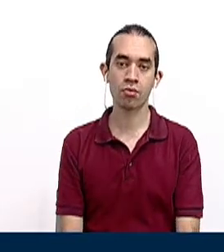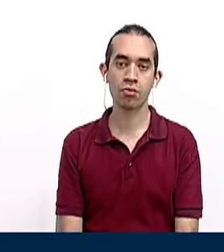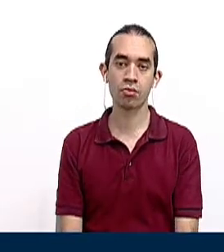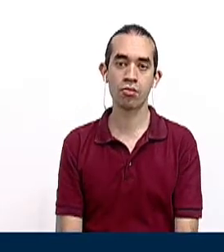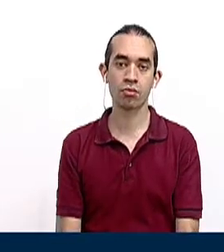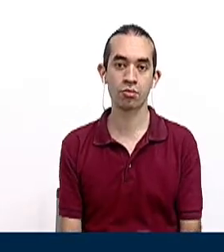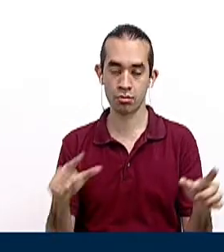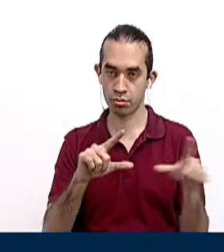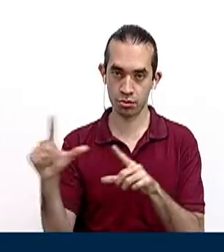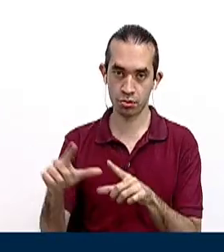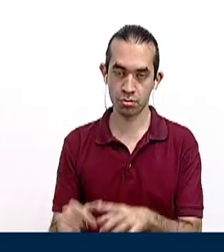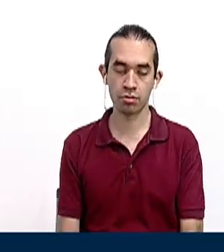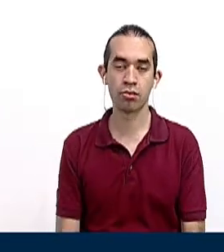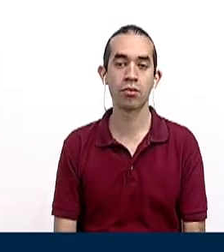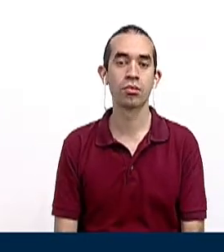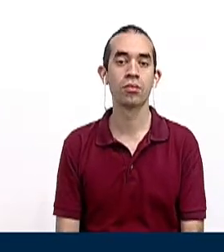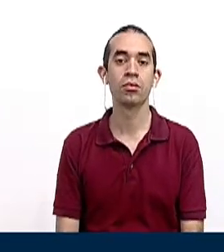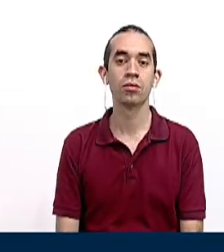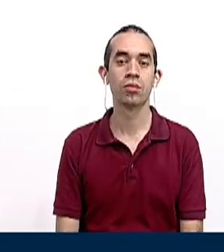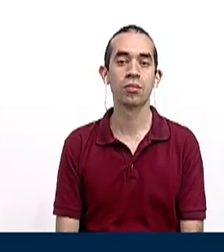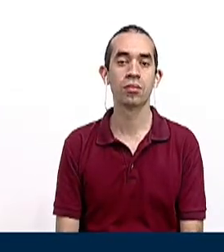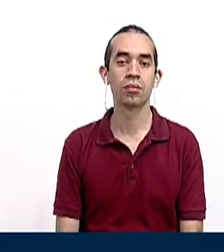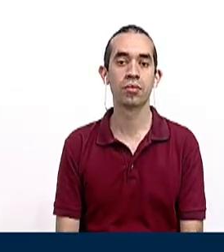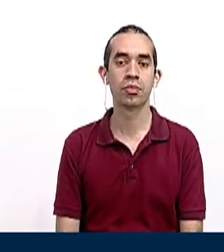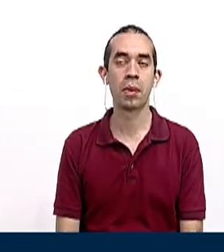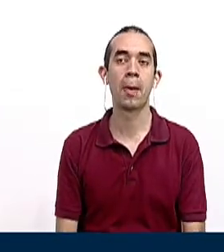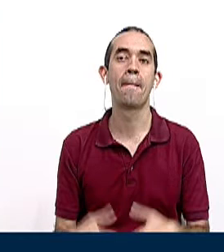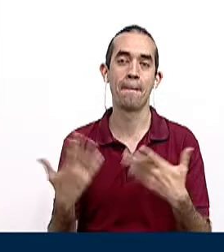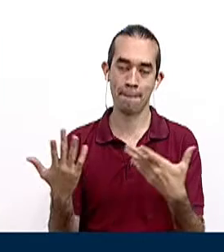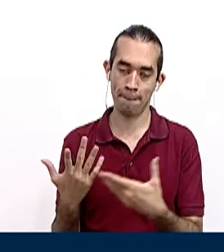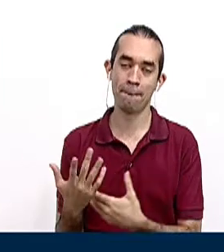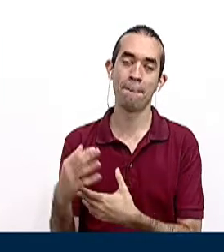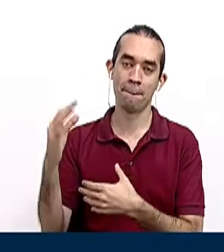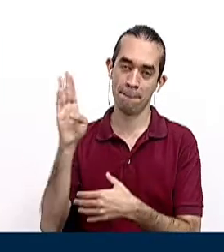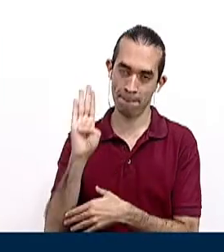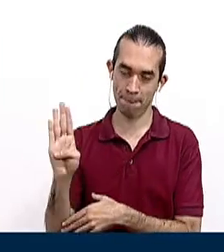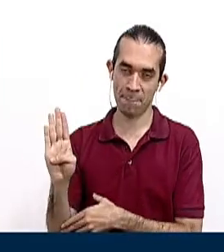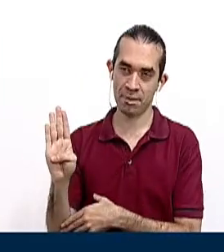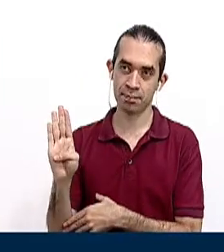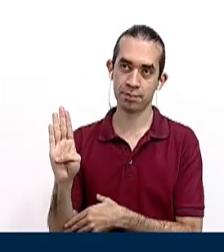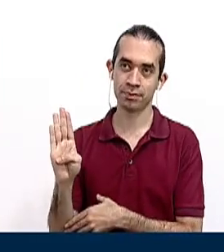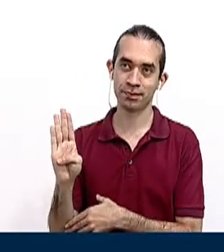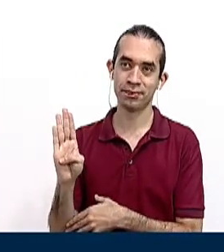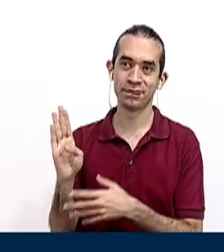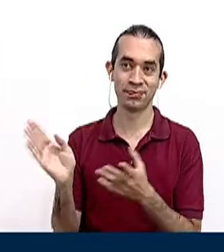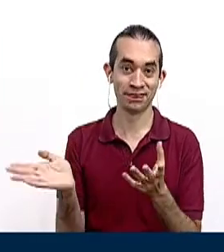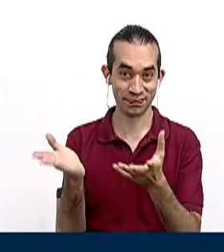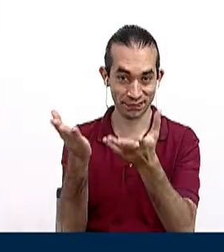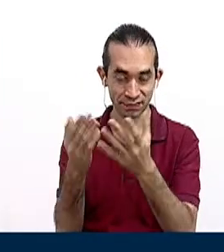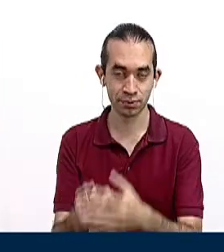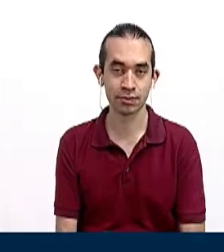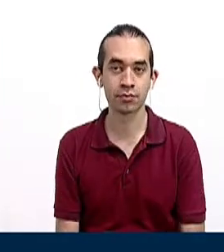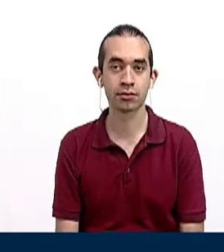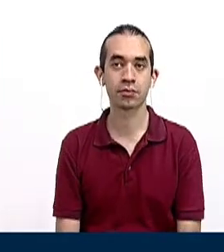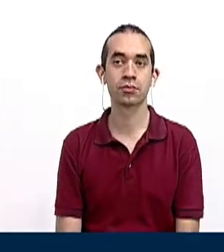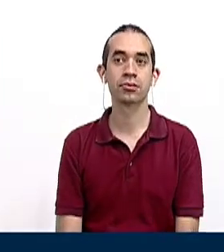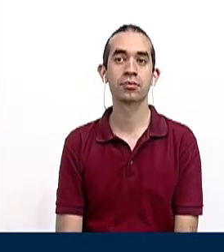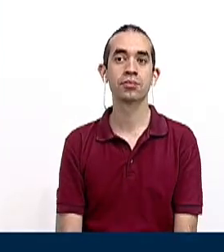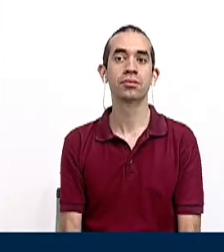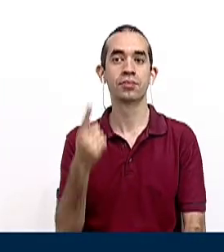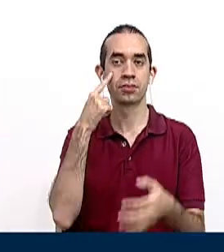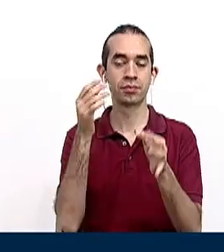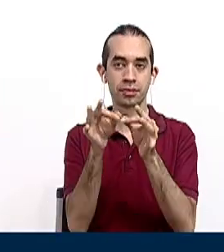You ready? Yes, it's B. Plant a seed. Very good. And in this case, look